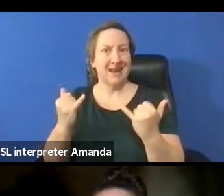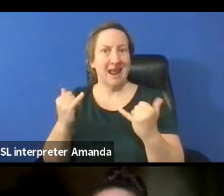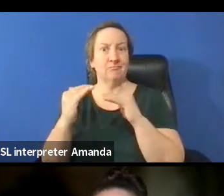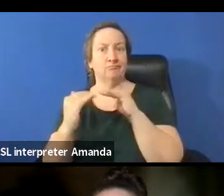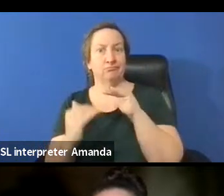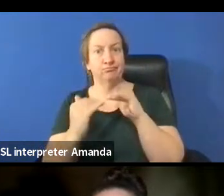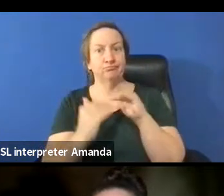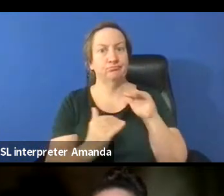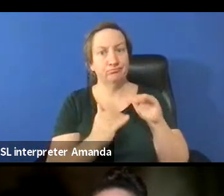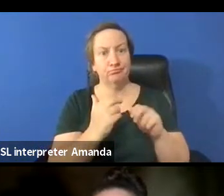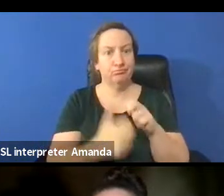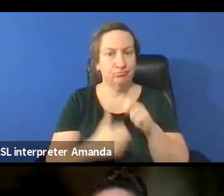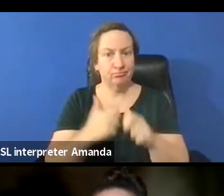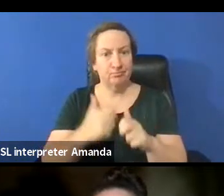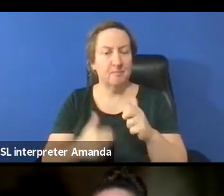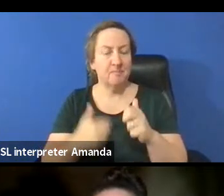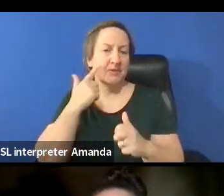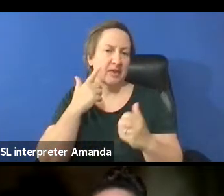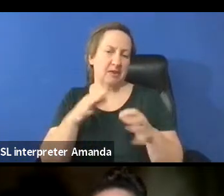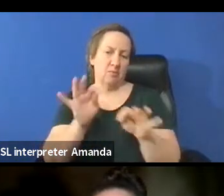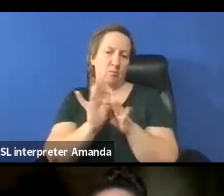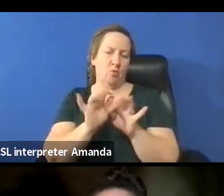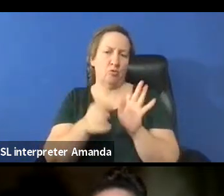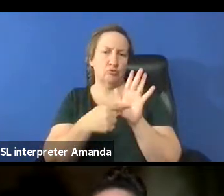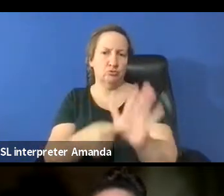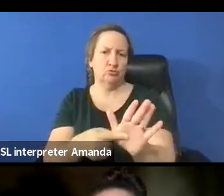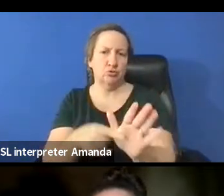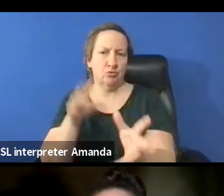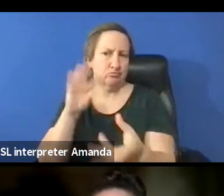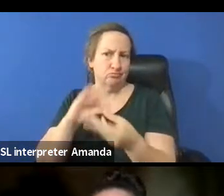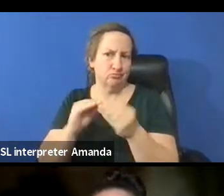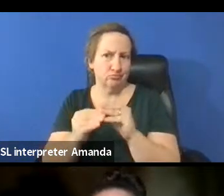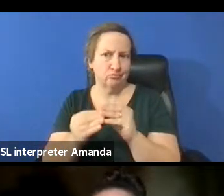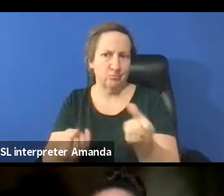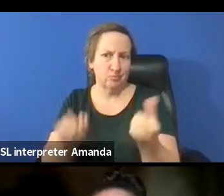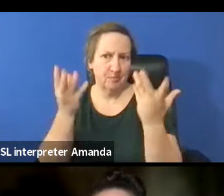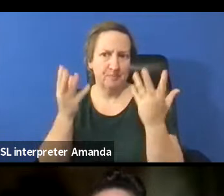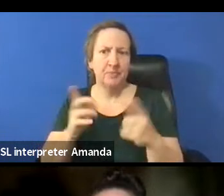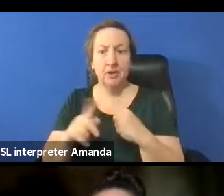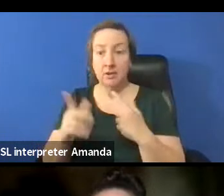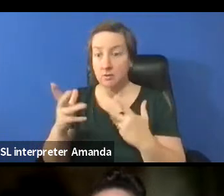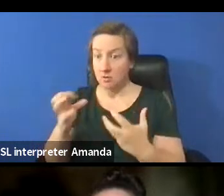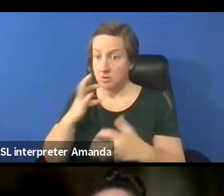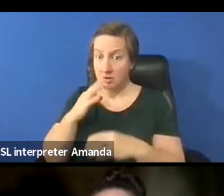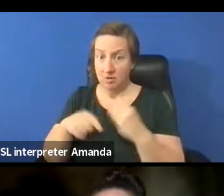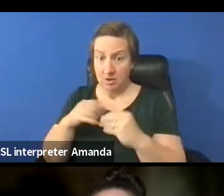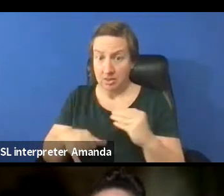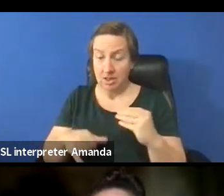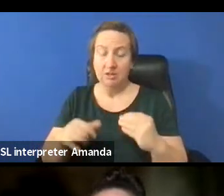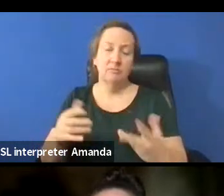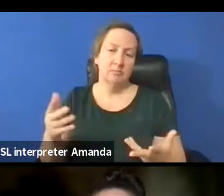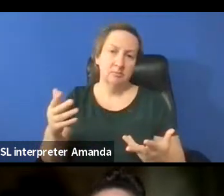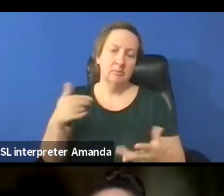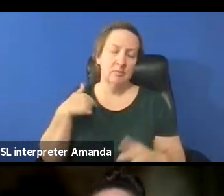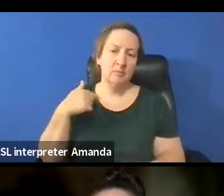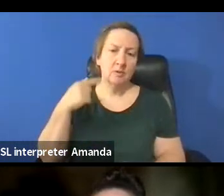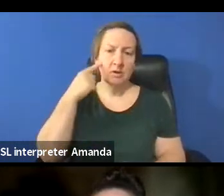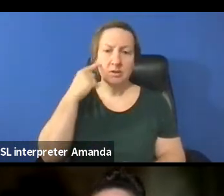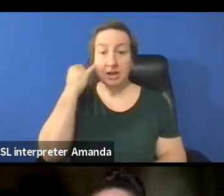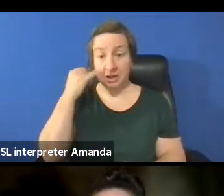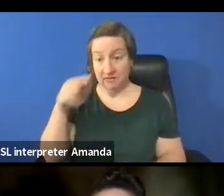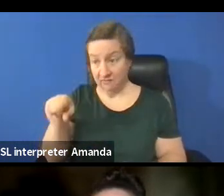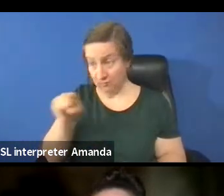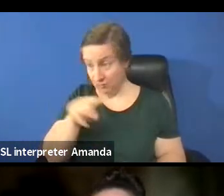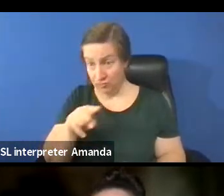really good idea to quantify that. But Jake, did you want to speak to that? And I do think, I think, you know, if any of you